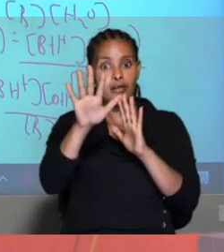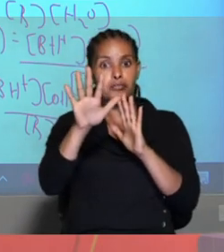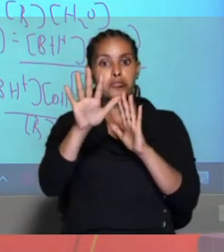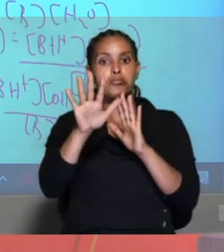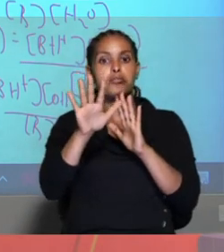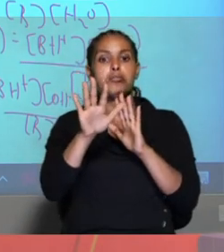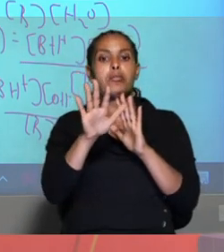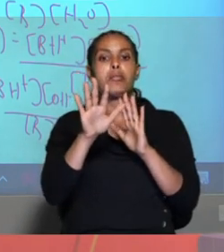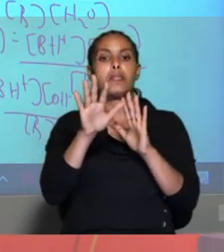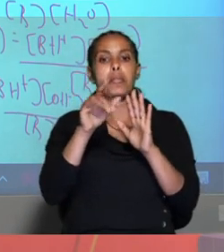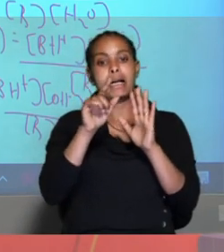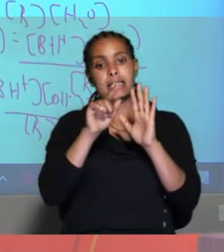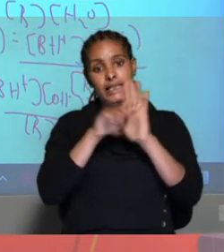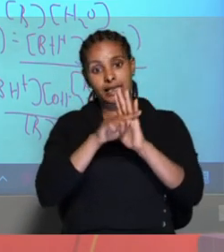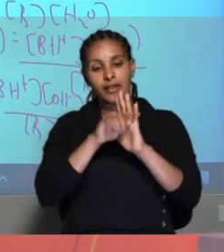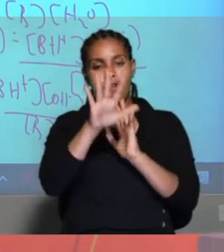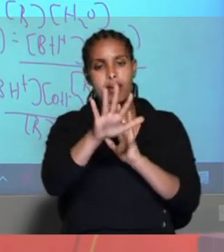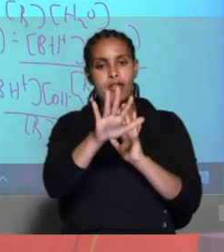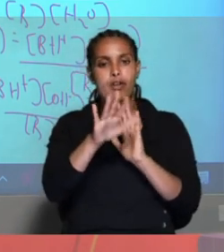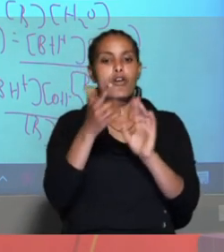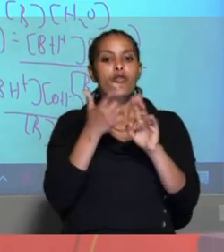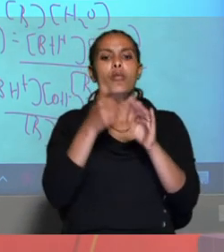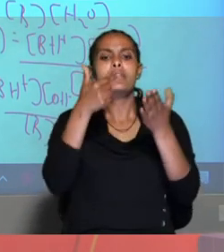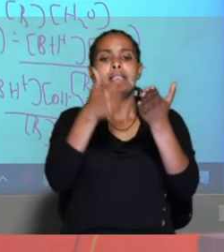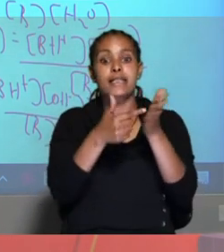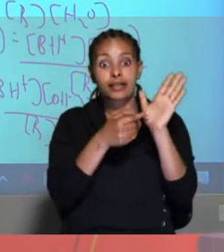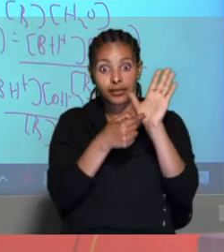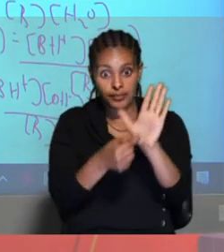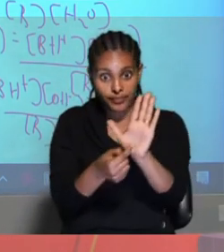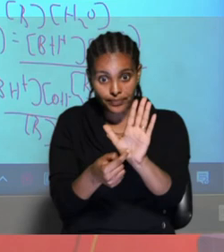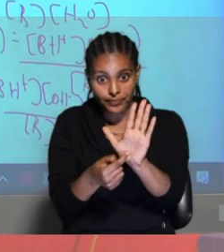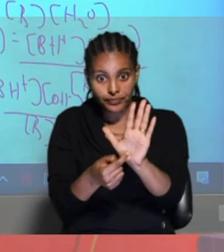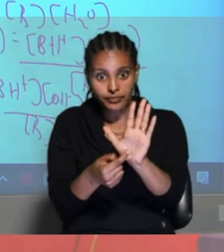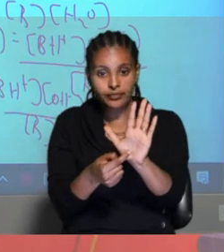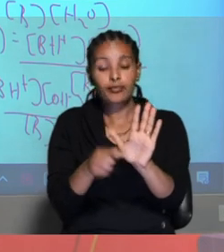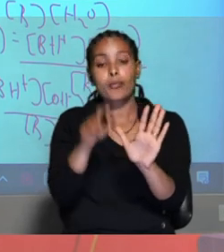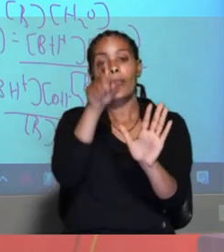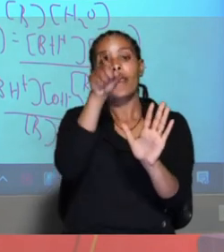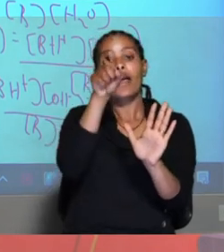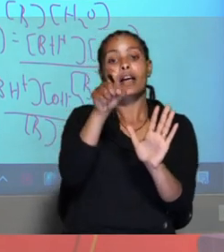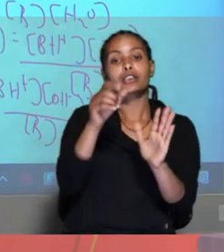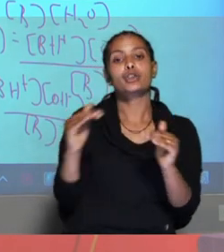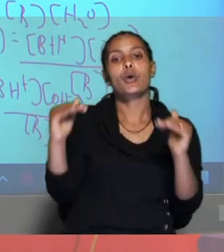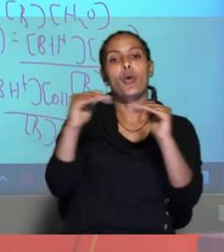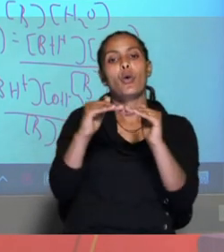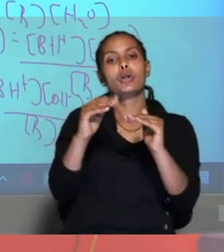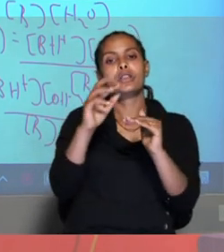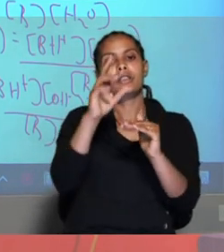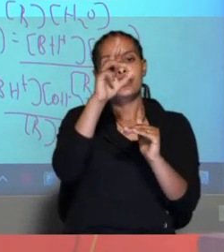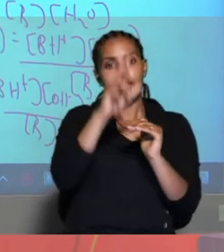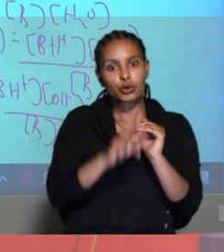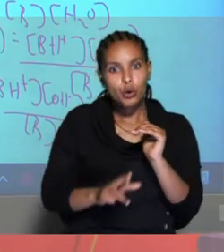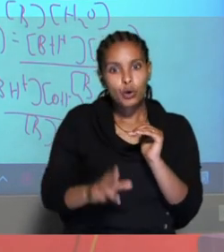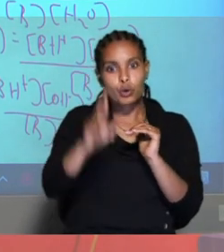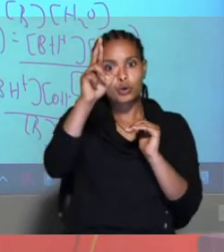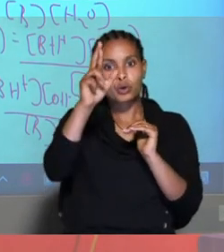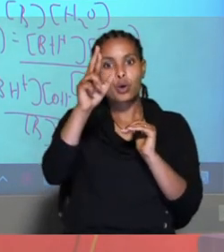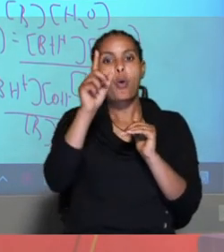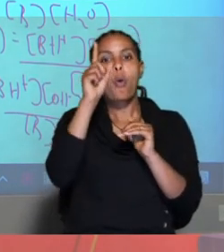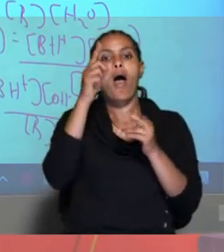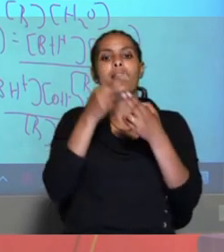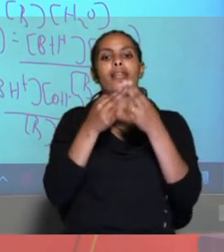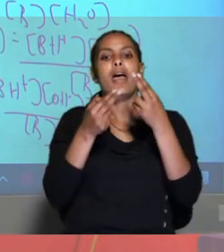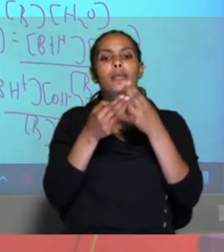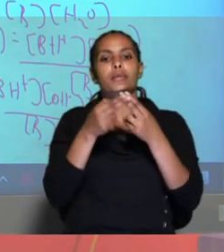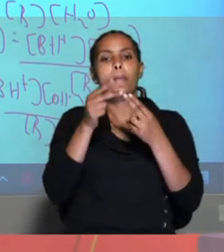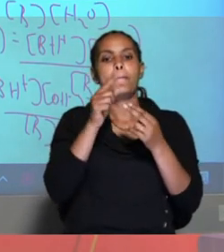10 raised to minus 5. From this, X equal the square root of 1 times